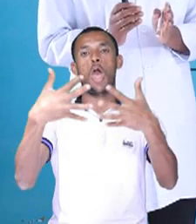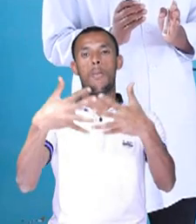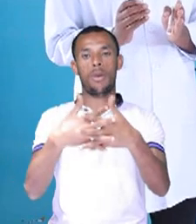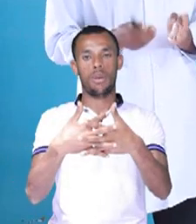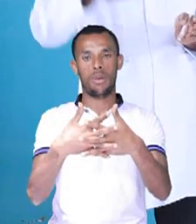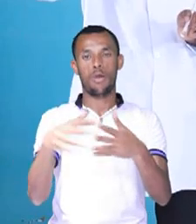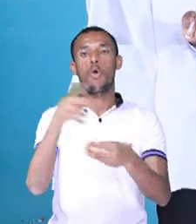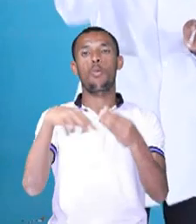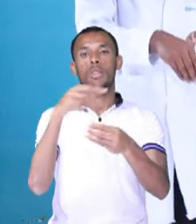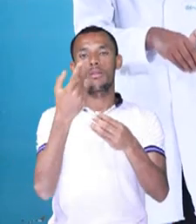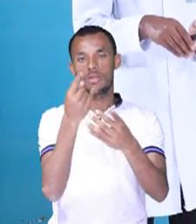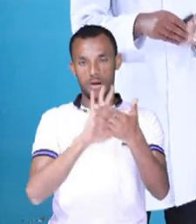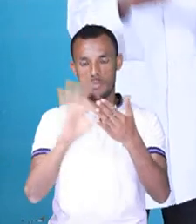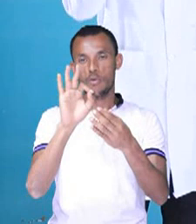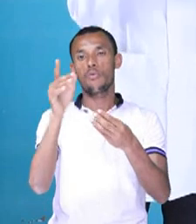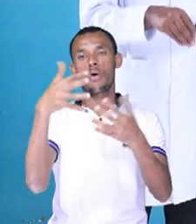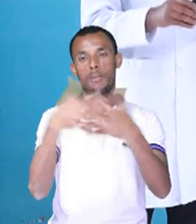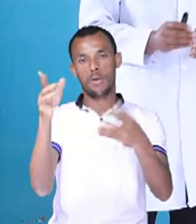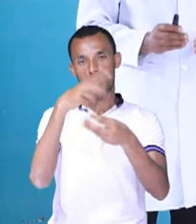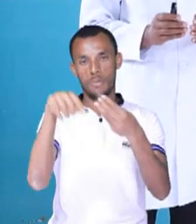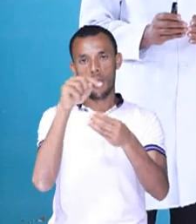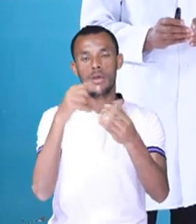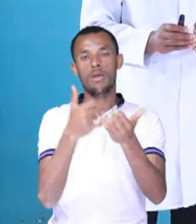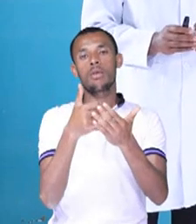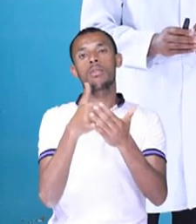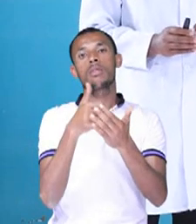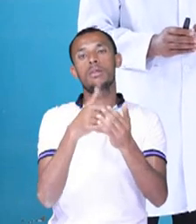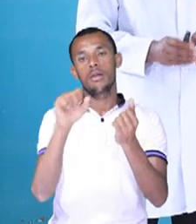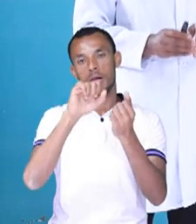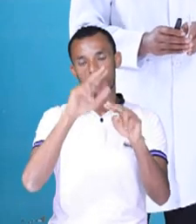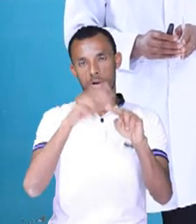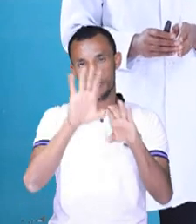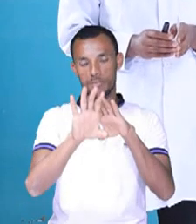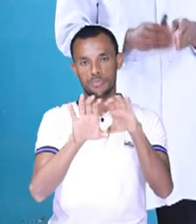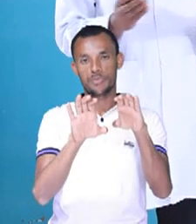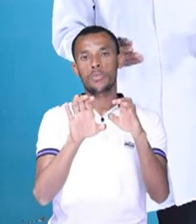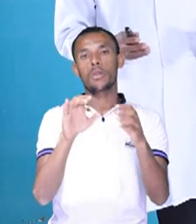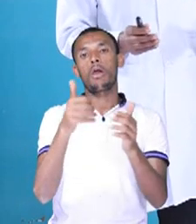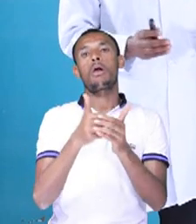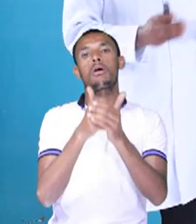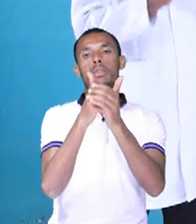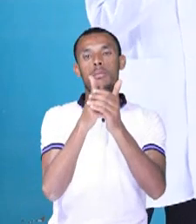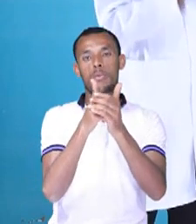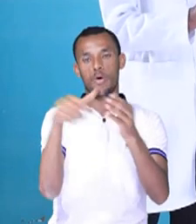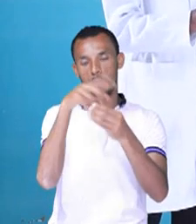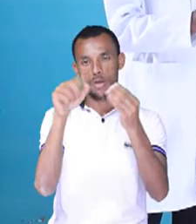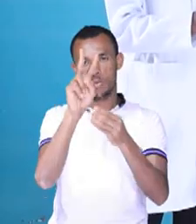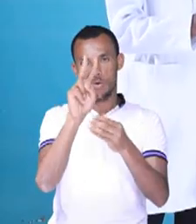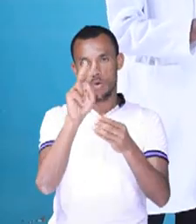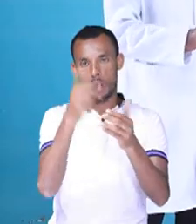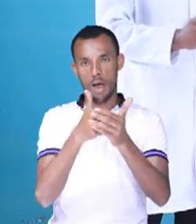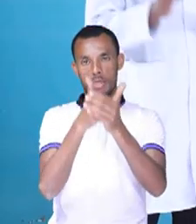orbital. The number of hybrid orbital, it depends on the number of atomic orbital. That means 2